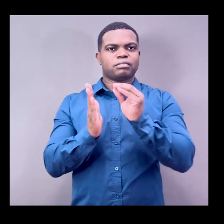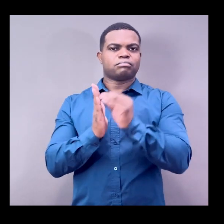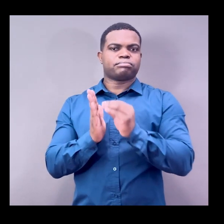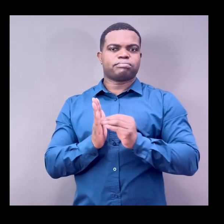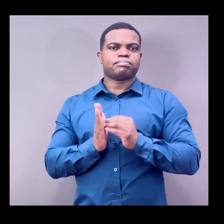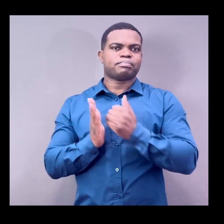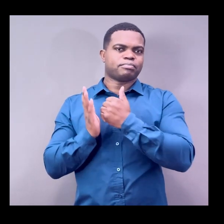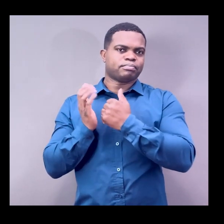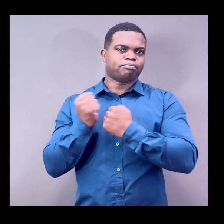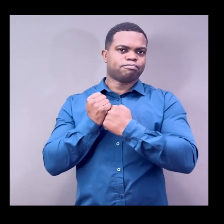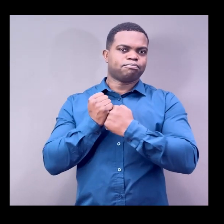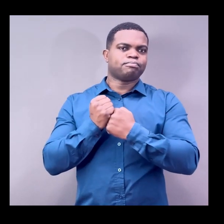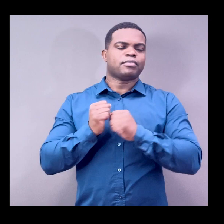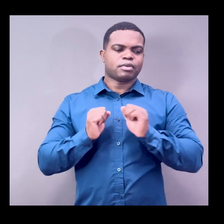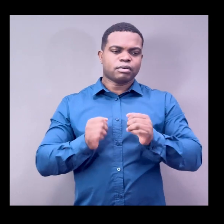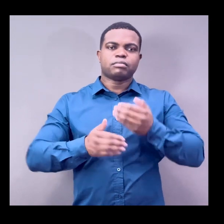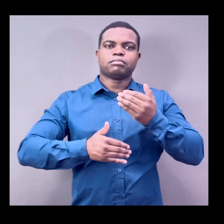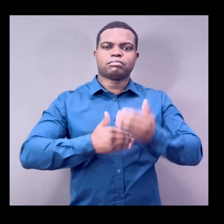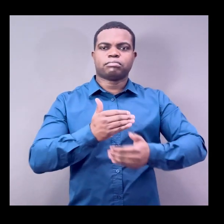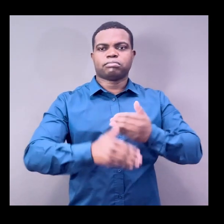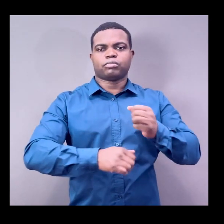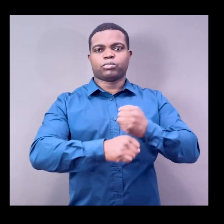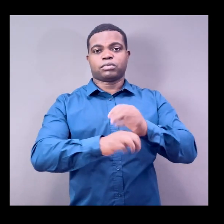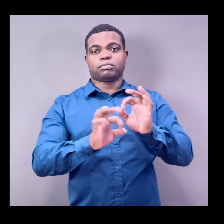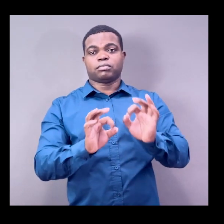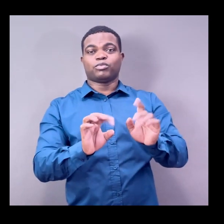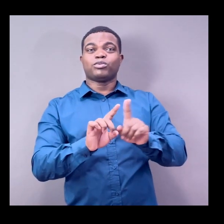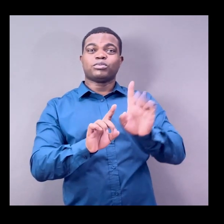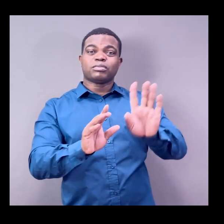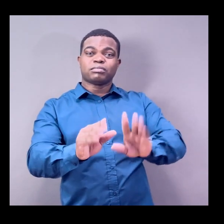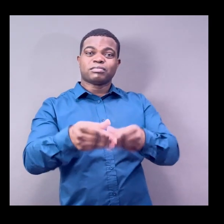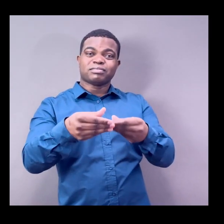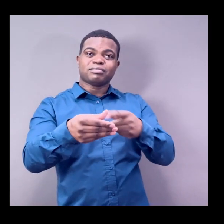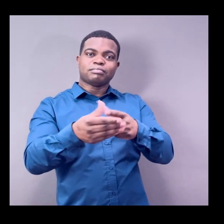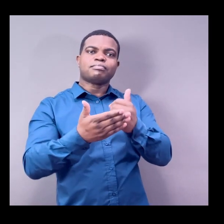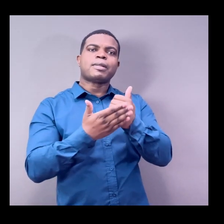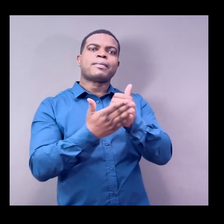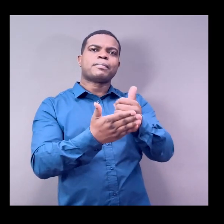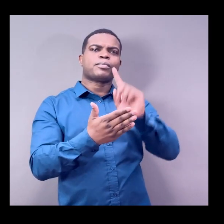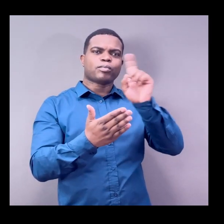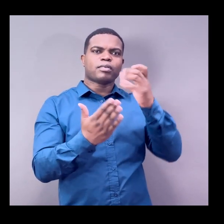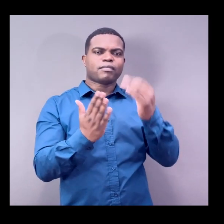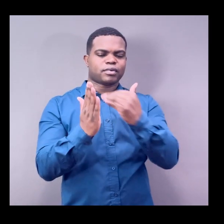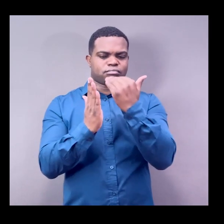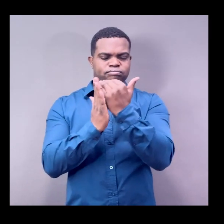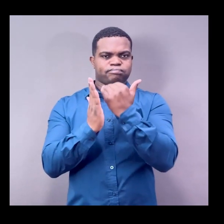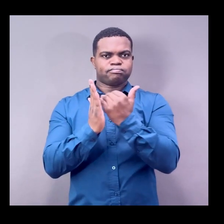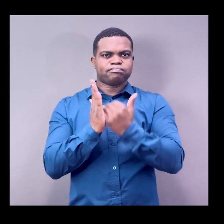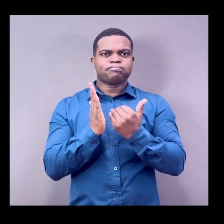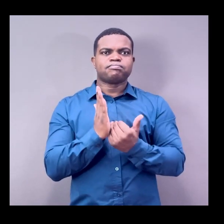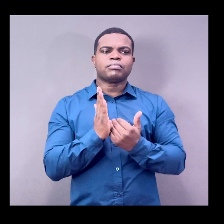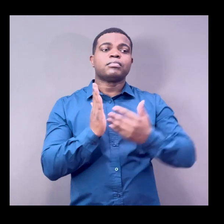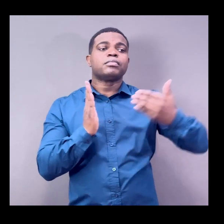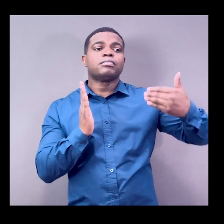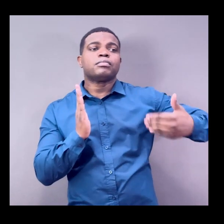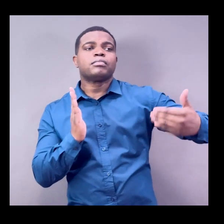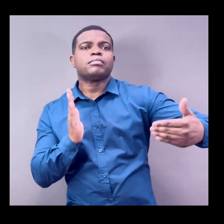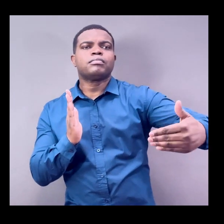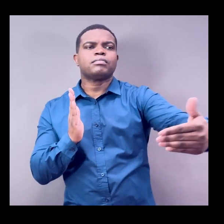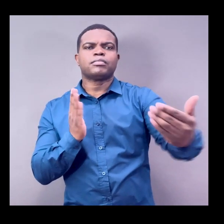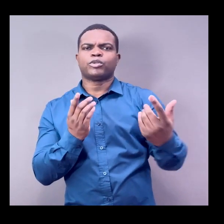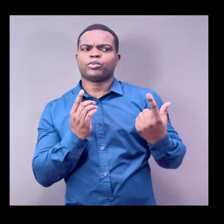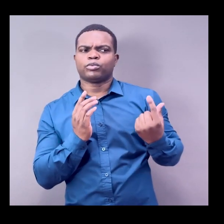or initiative. So you need to have a document that contains all